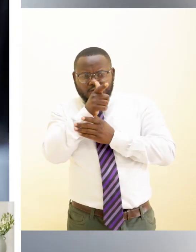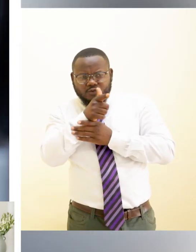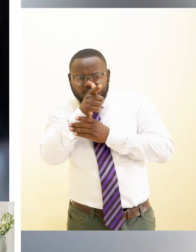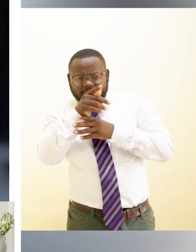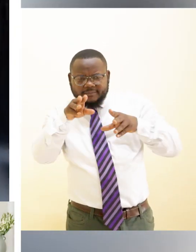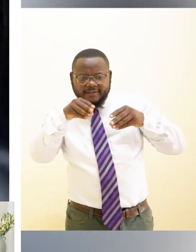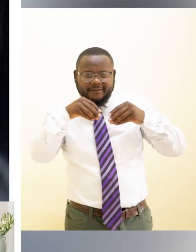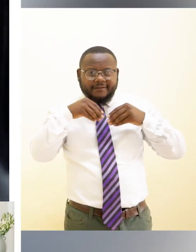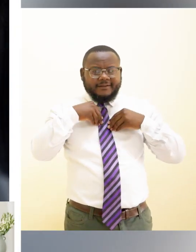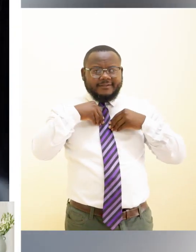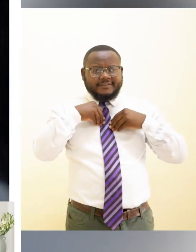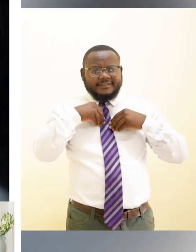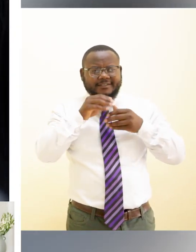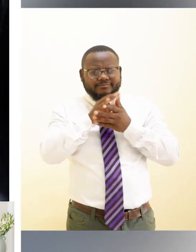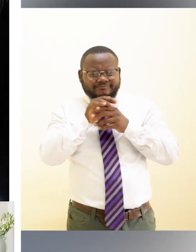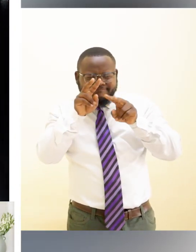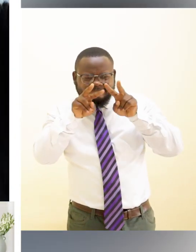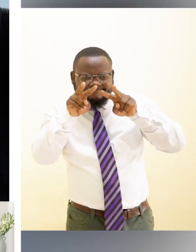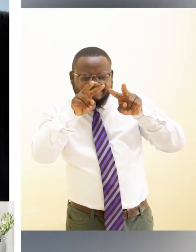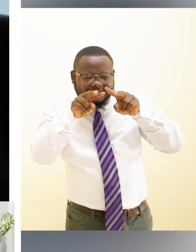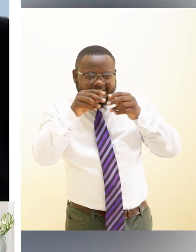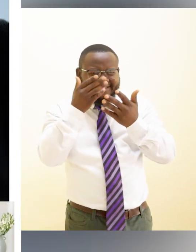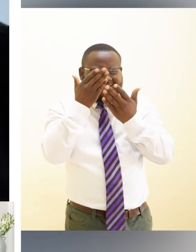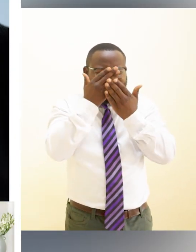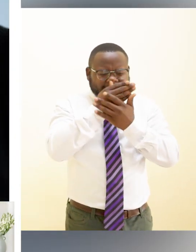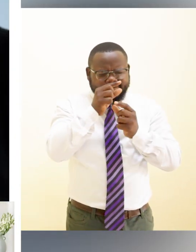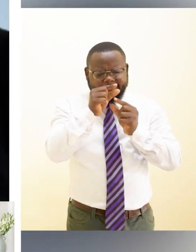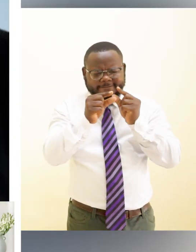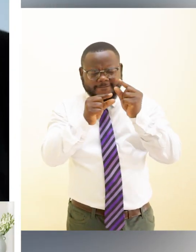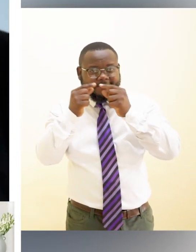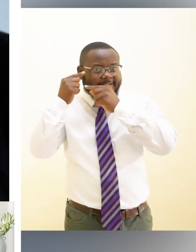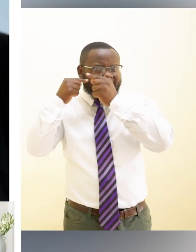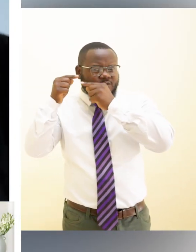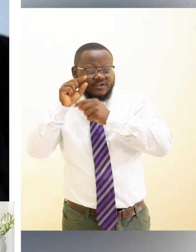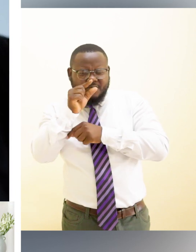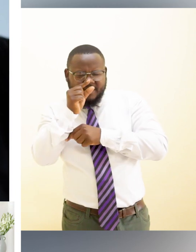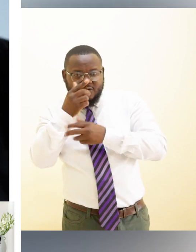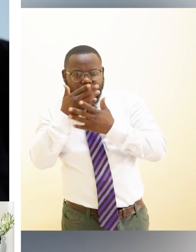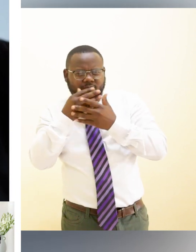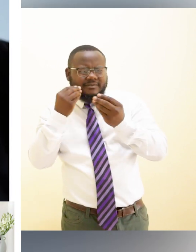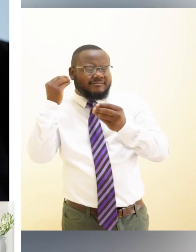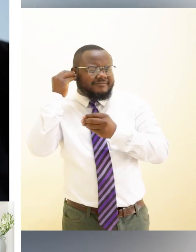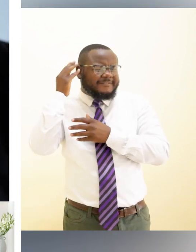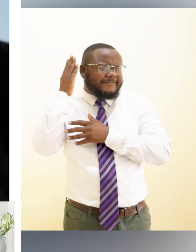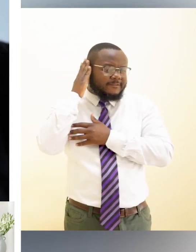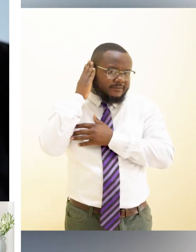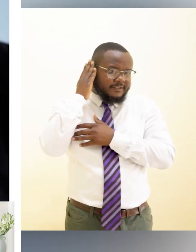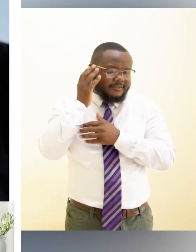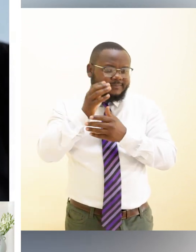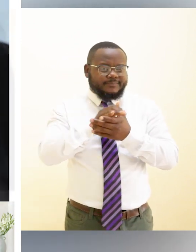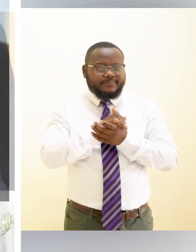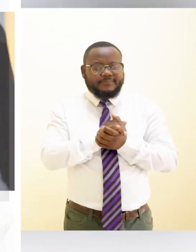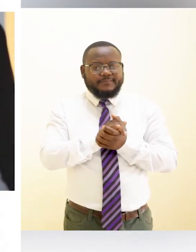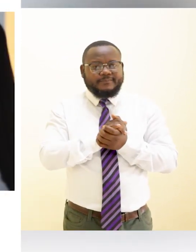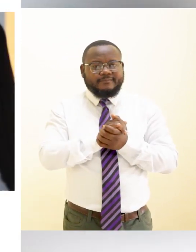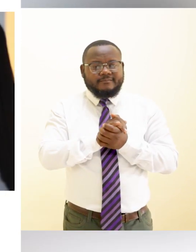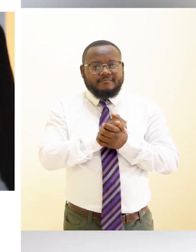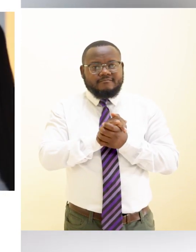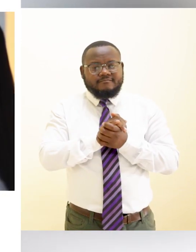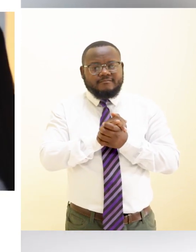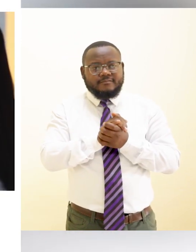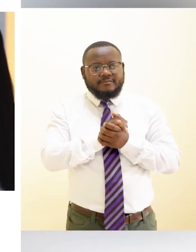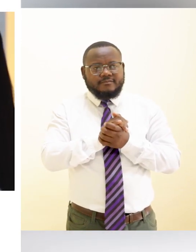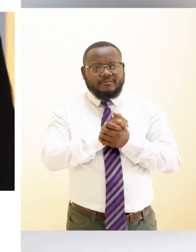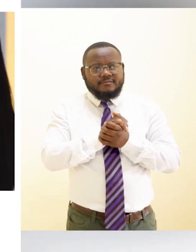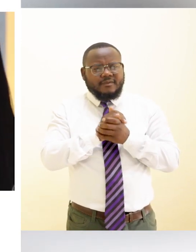Otoscopy allows clinicians to look for dark, chunky earwax partially or totally blocking the ear canal.